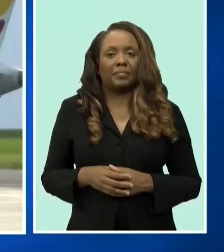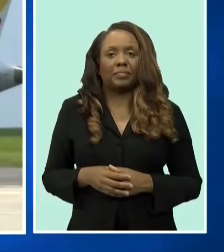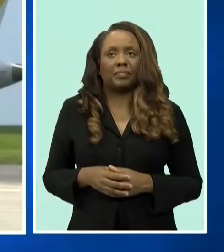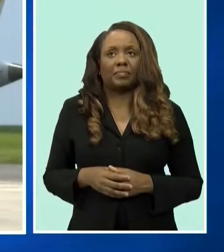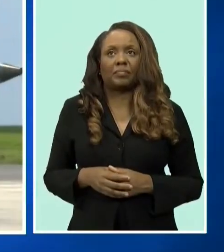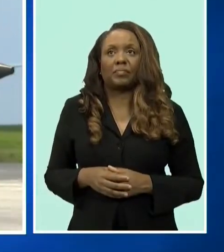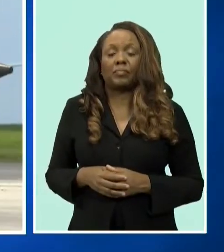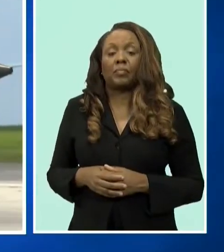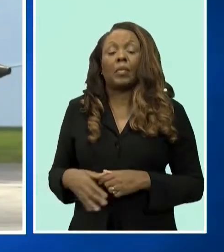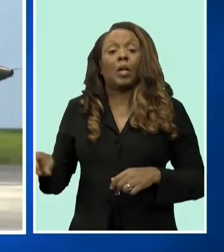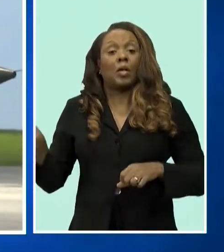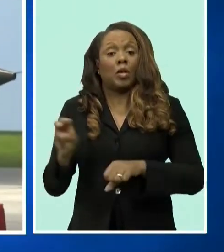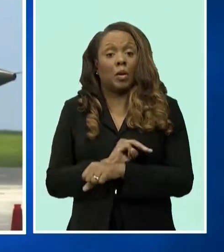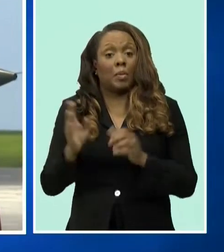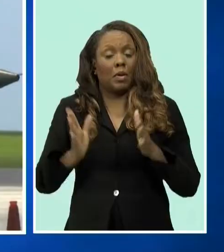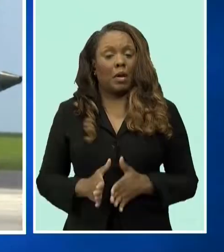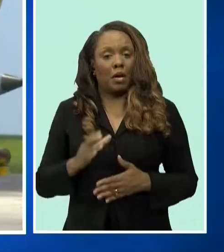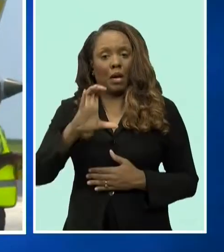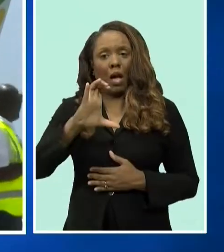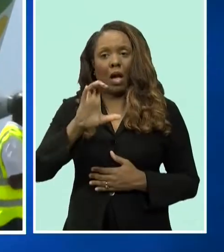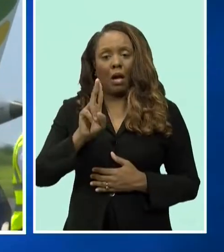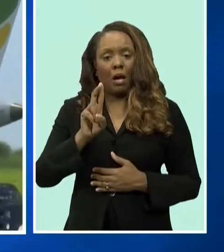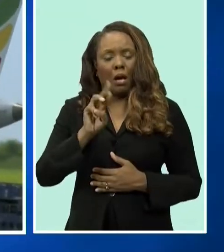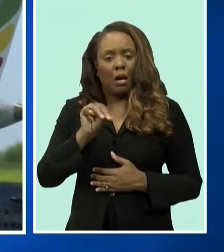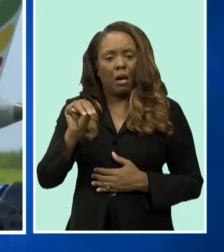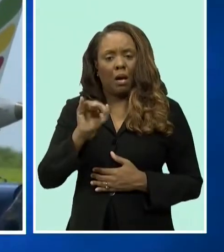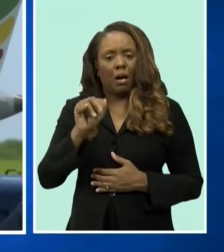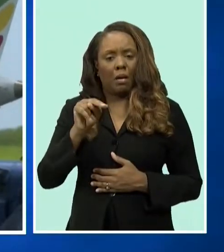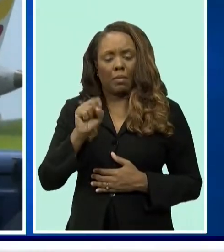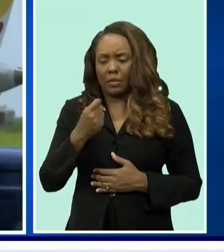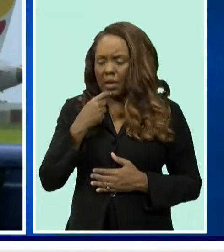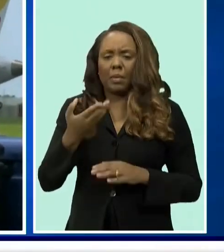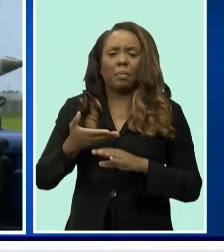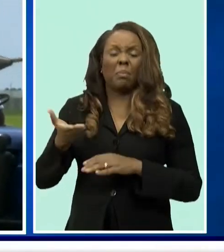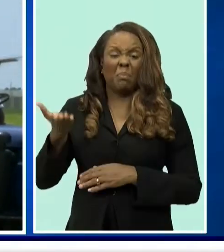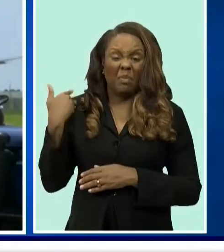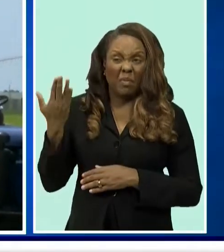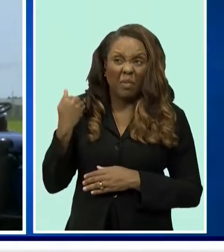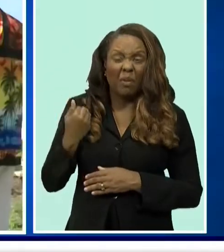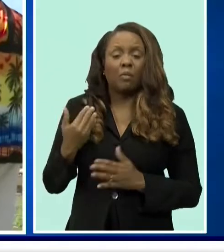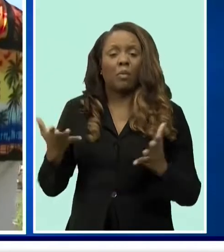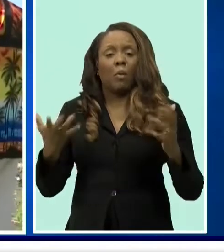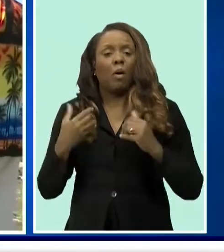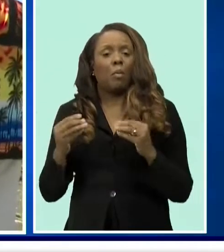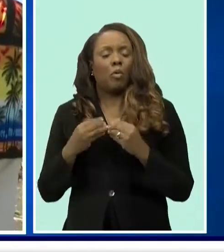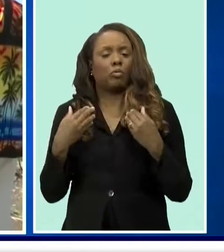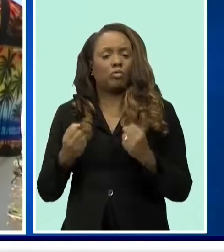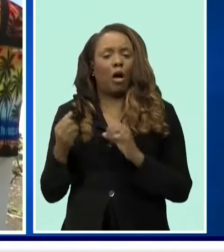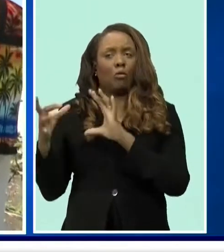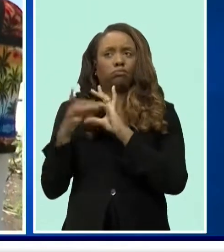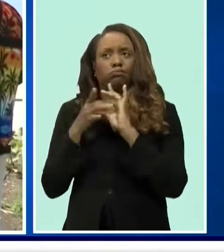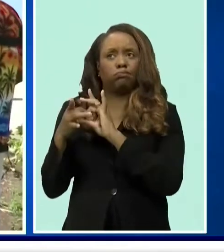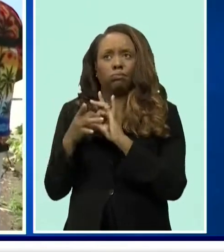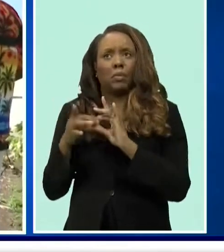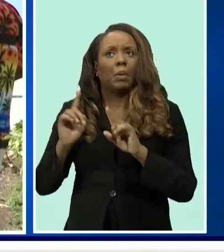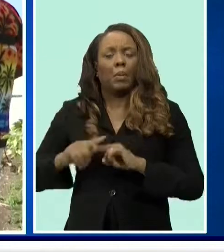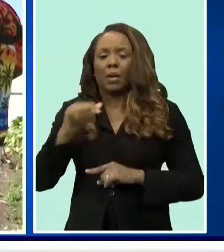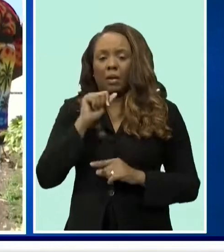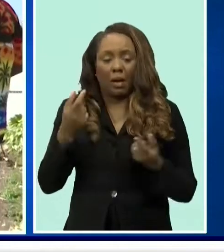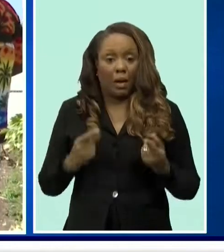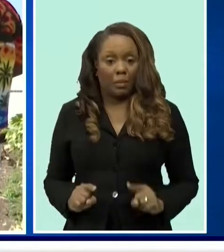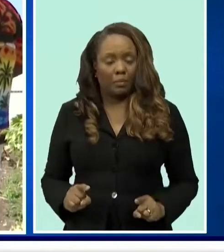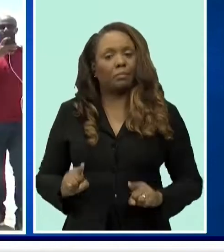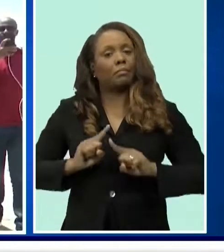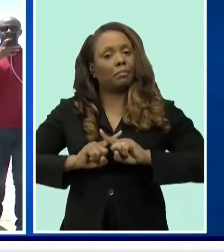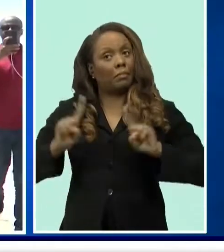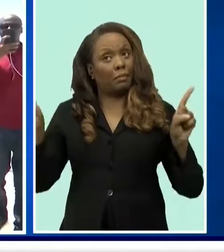Minister Cummins says while there have been attempts to create direct links in the past, none has panned out in the way officials would have liked. However, she notes